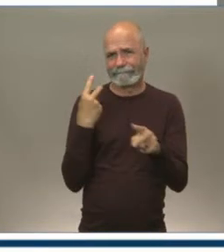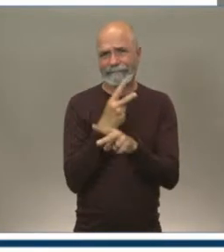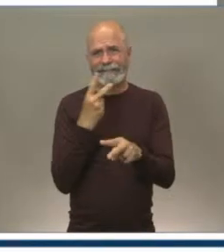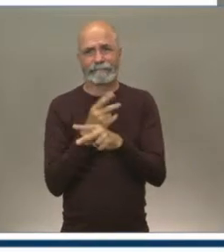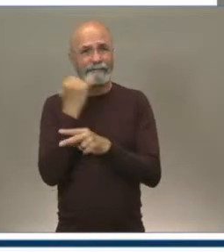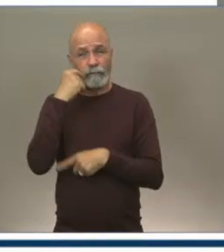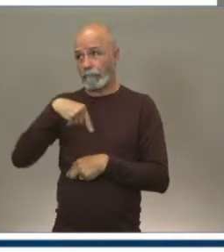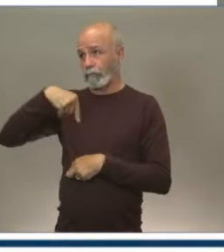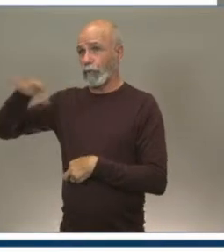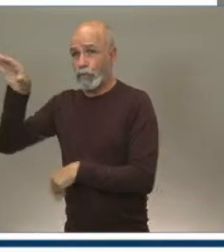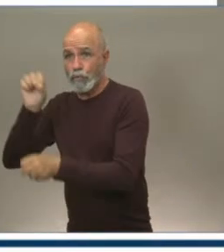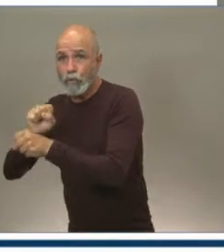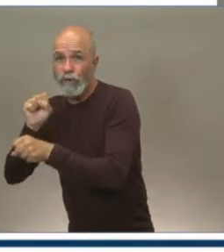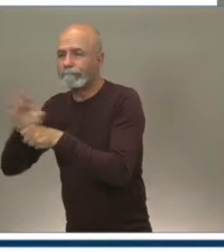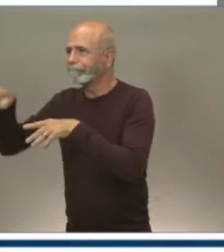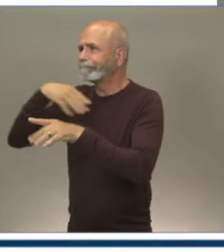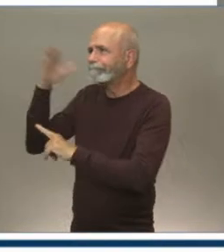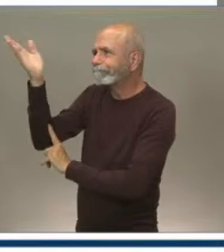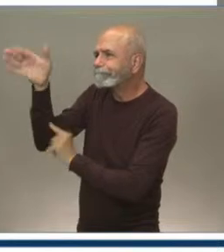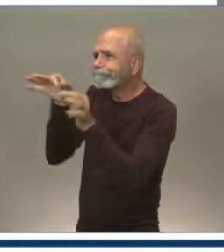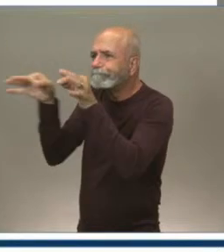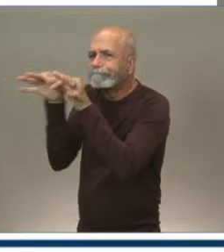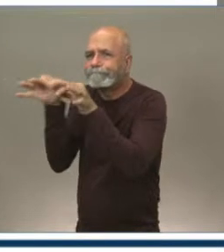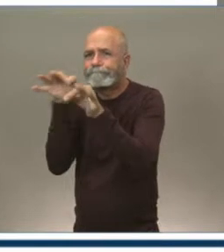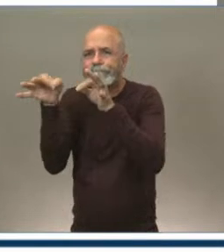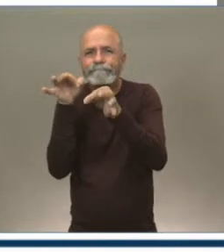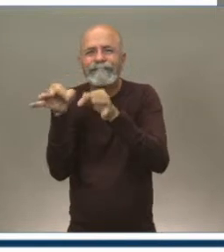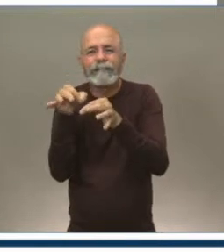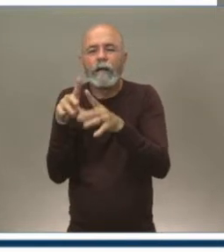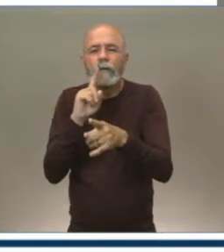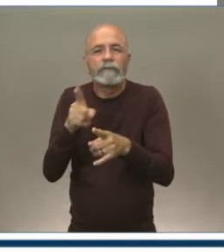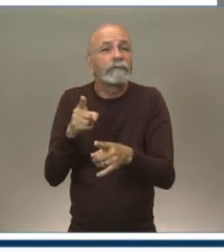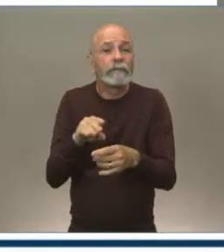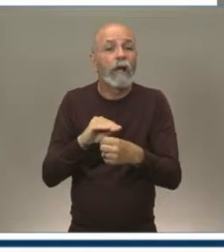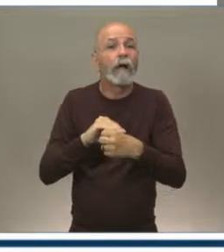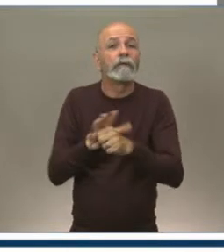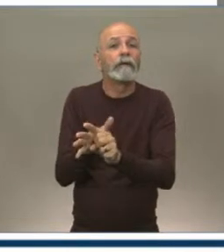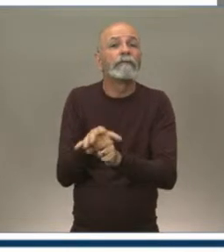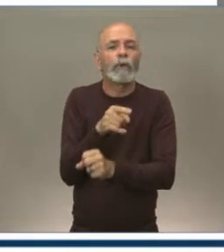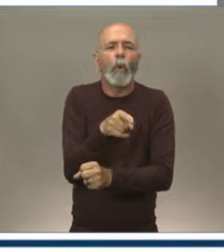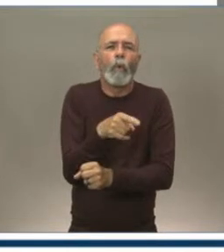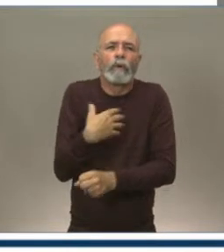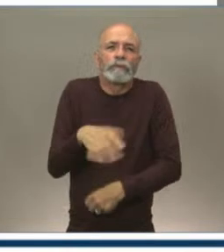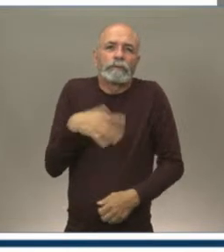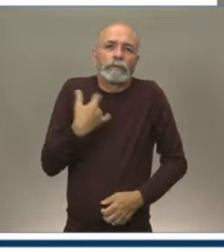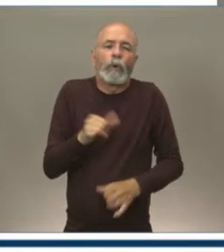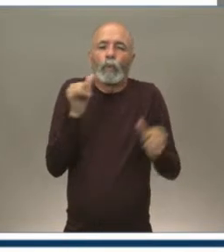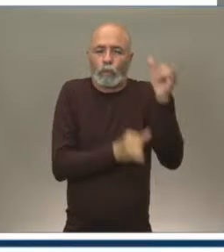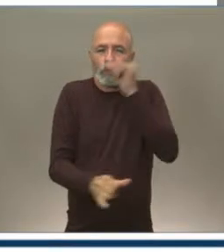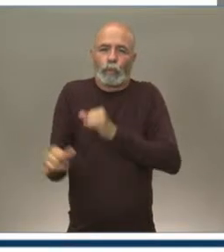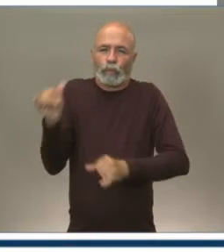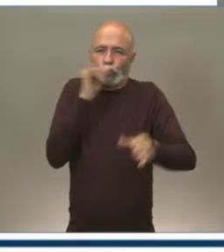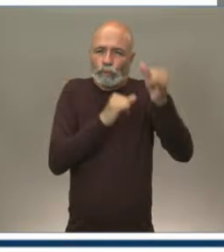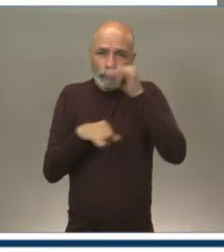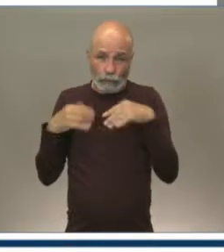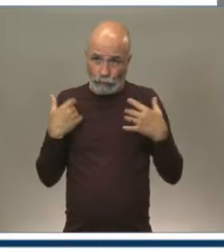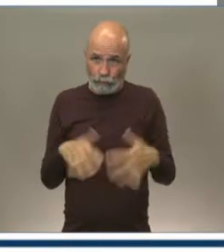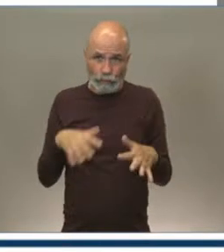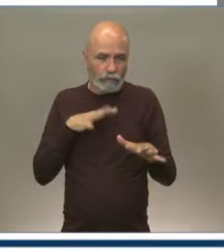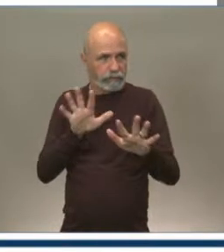that. But this virus is extremely challenging. Just look around everywhere else. It's a very